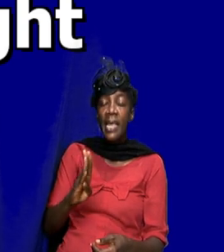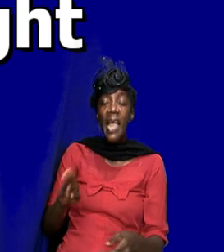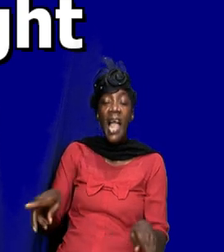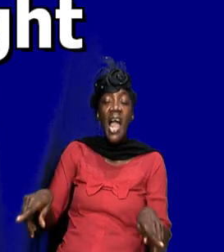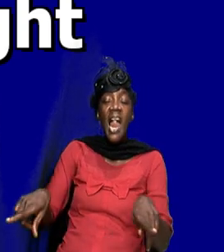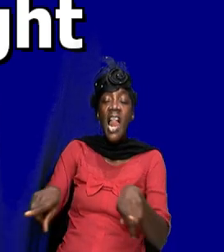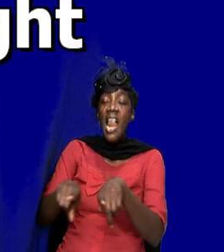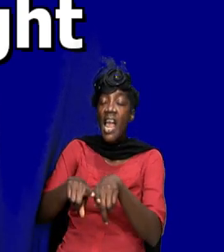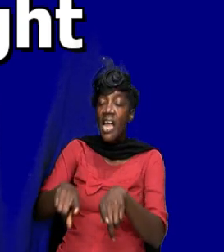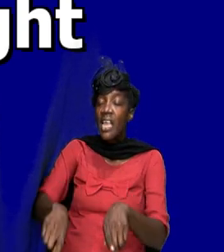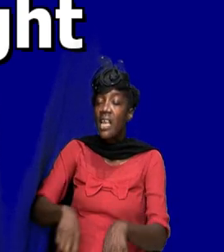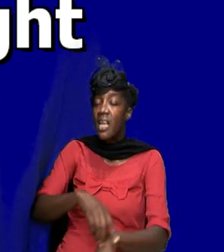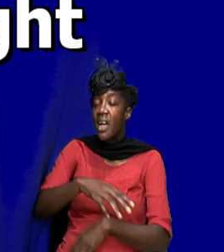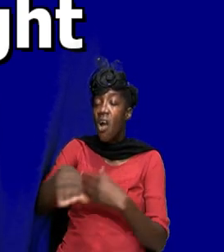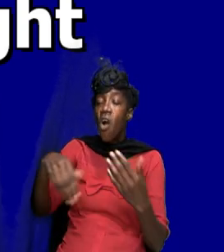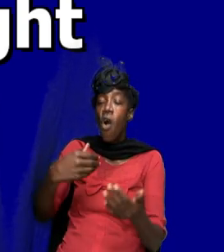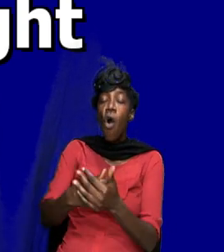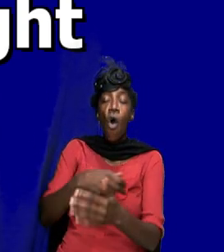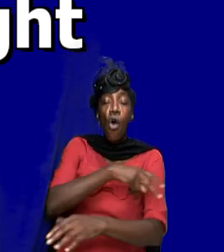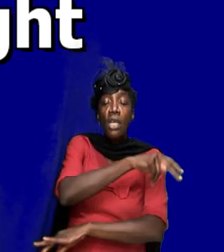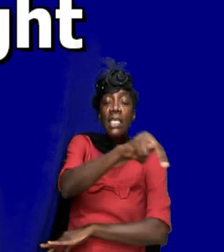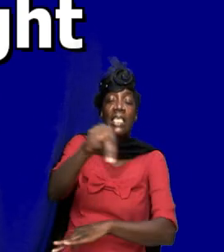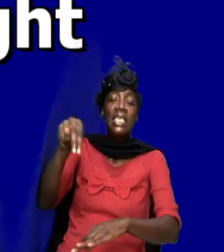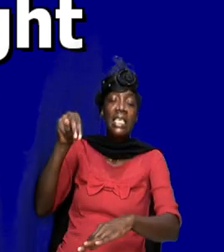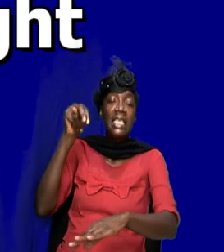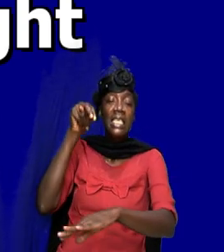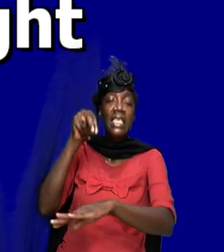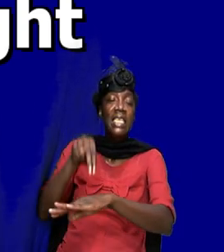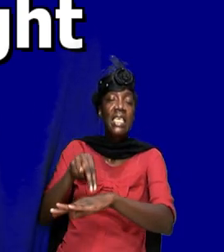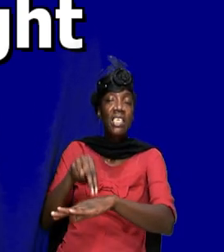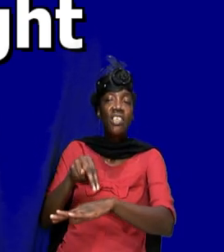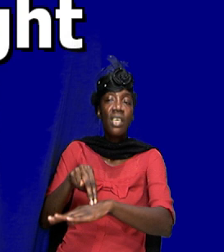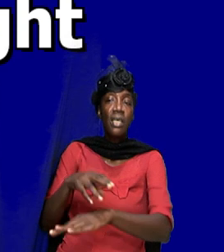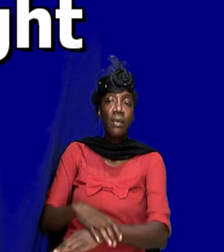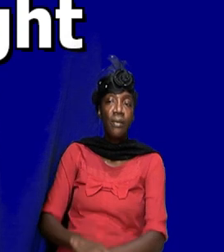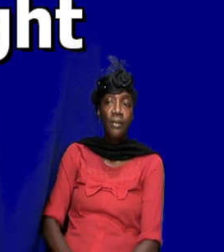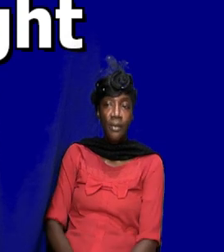all the nations.